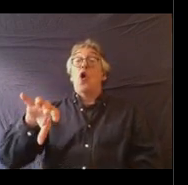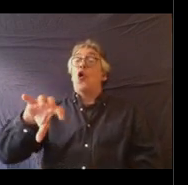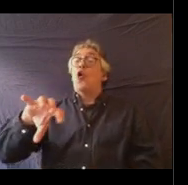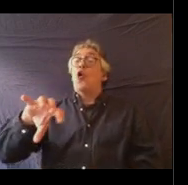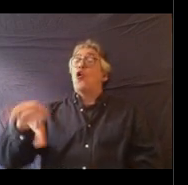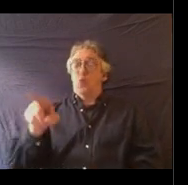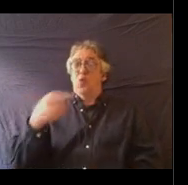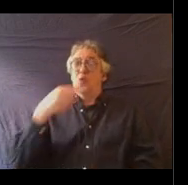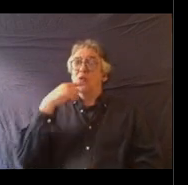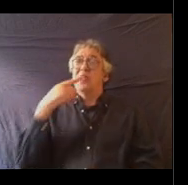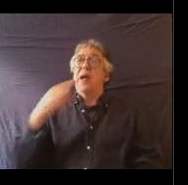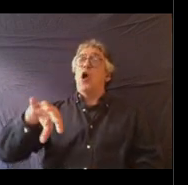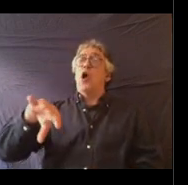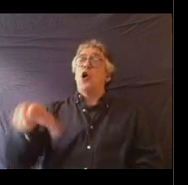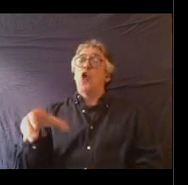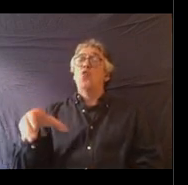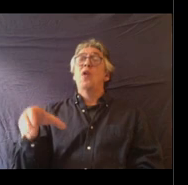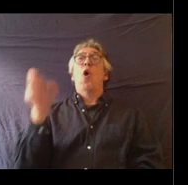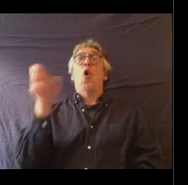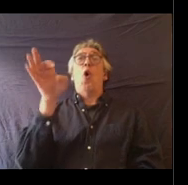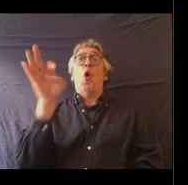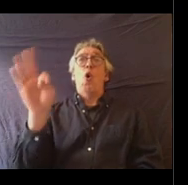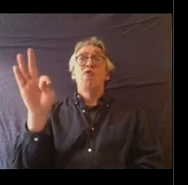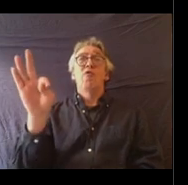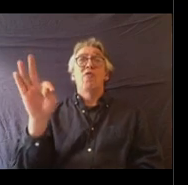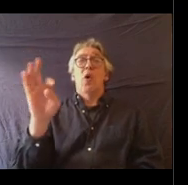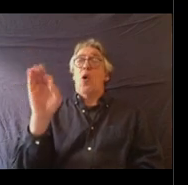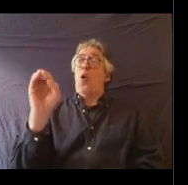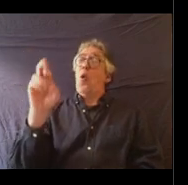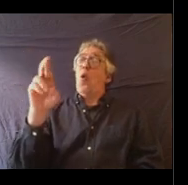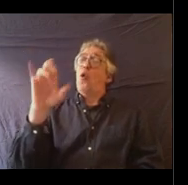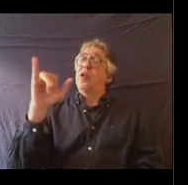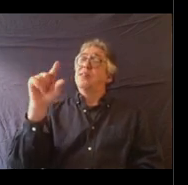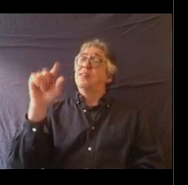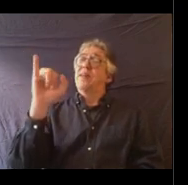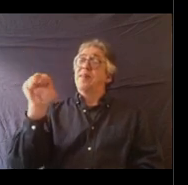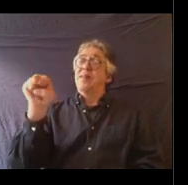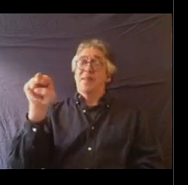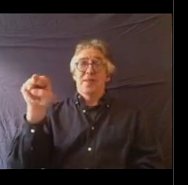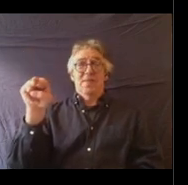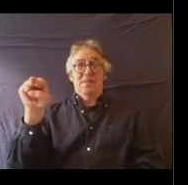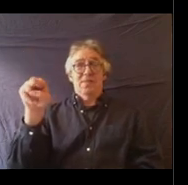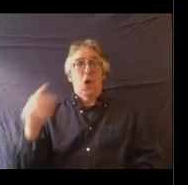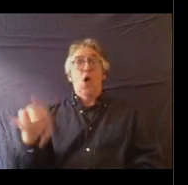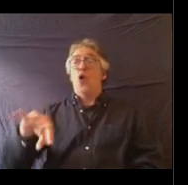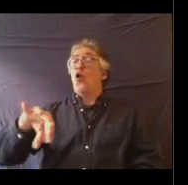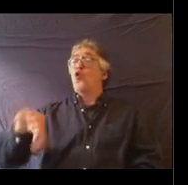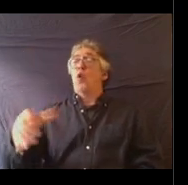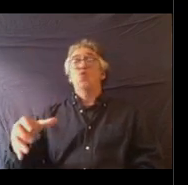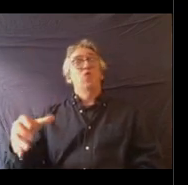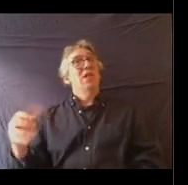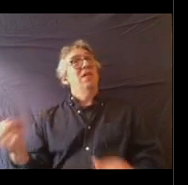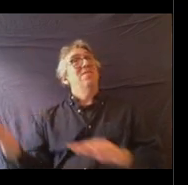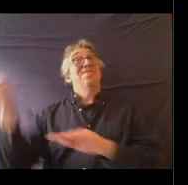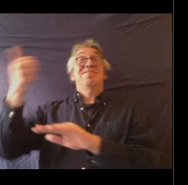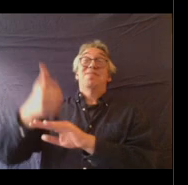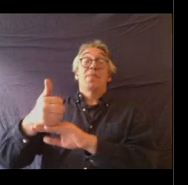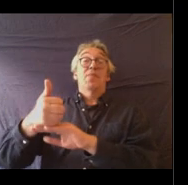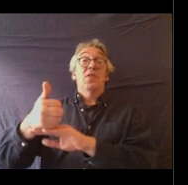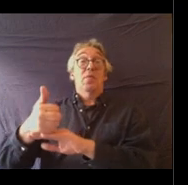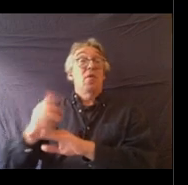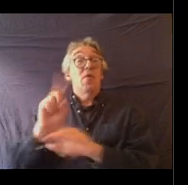you mentioned in the first presentation. So in particularly in relation to to disability hate crime, country of